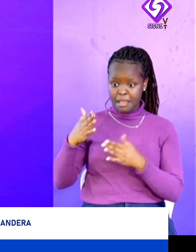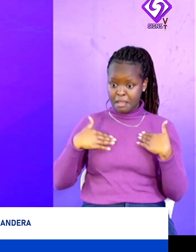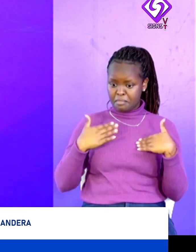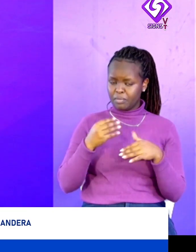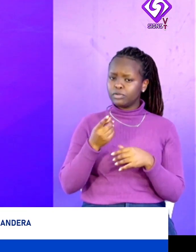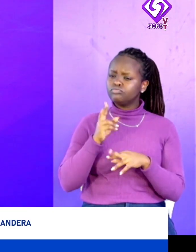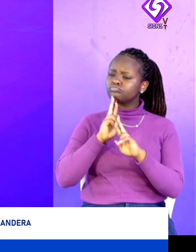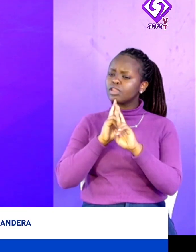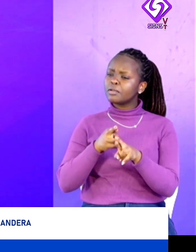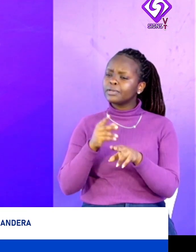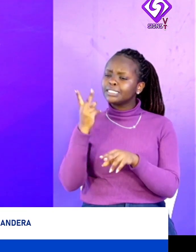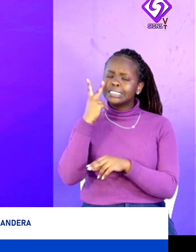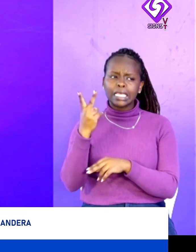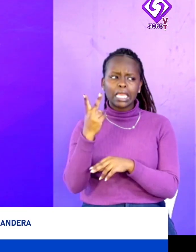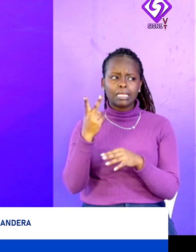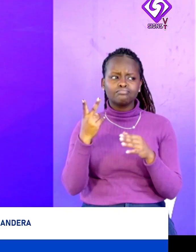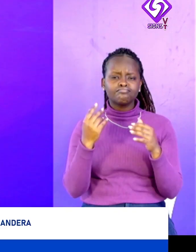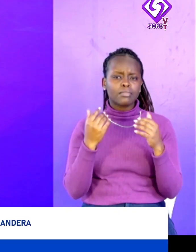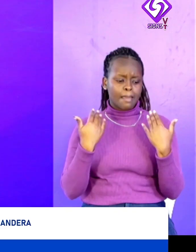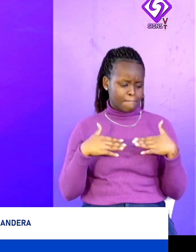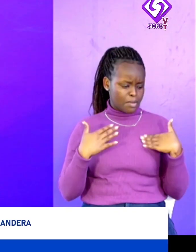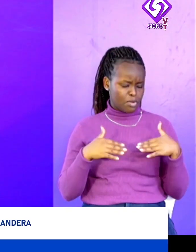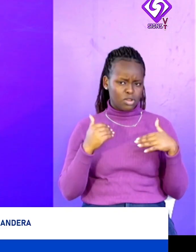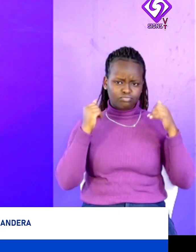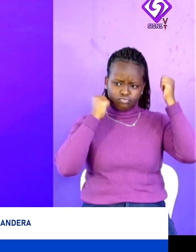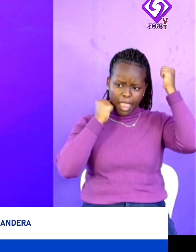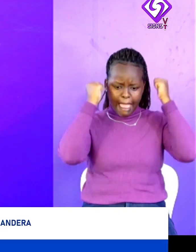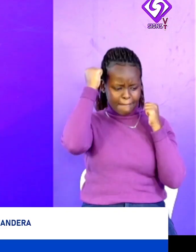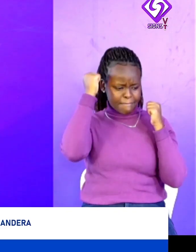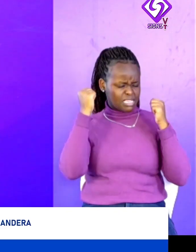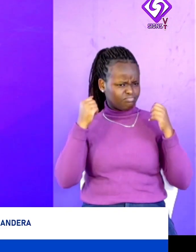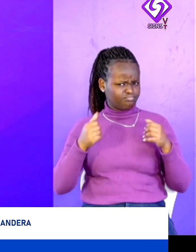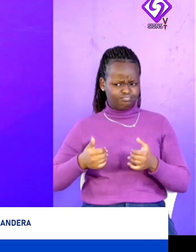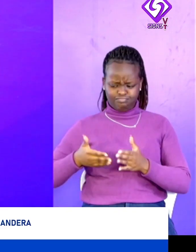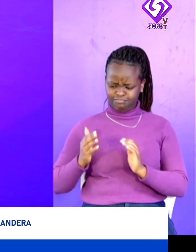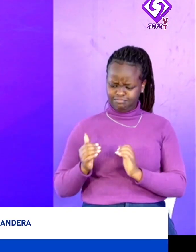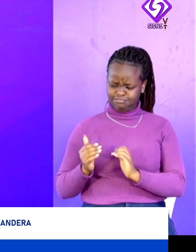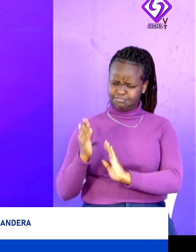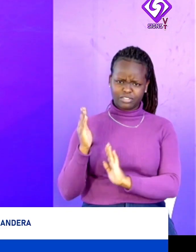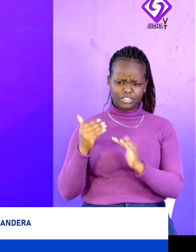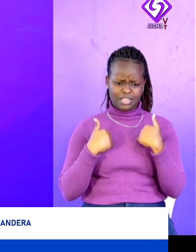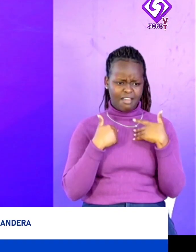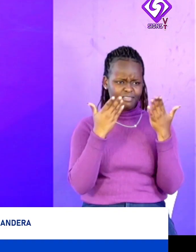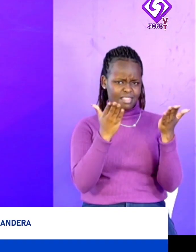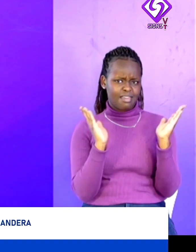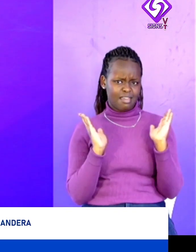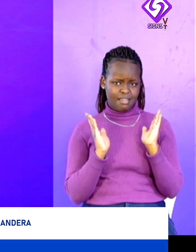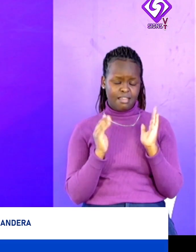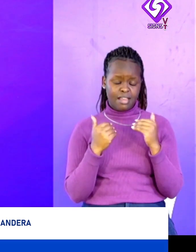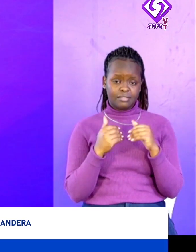reported seeing armed jubilant troops. The governor's comments echo similar